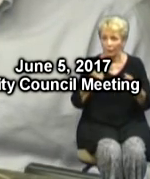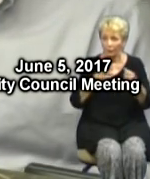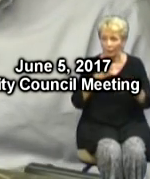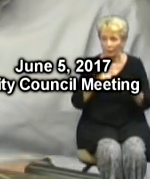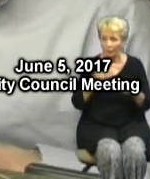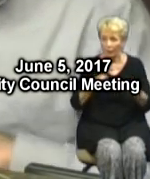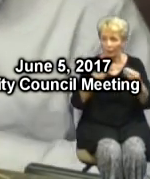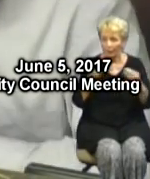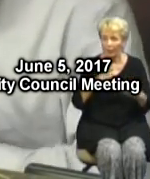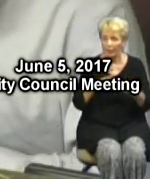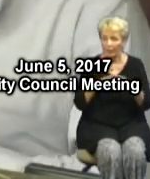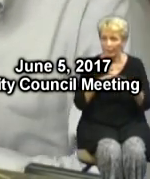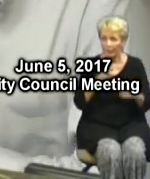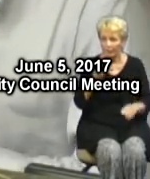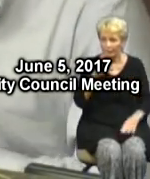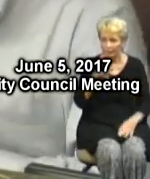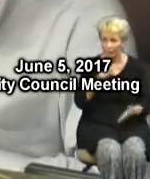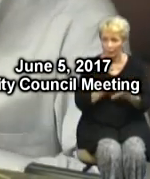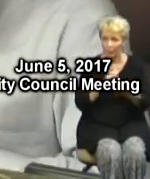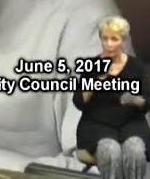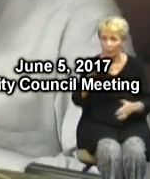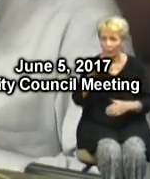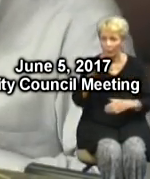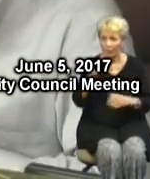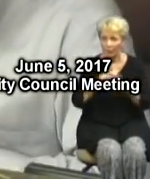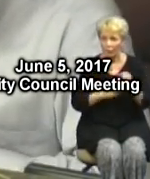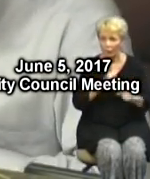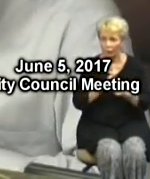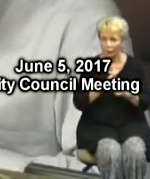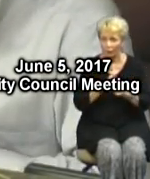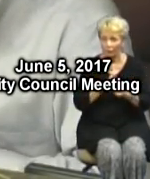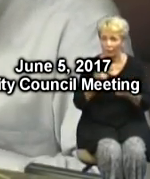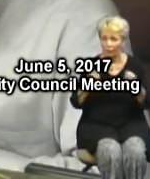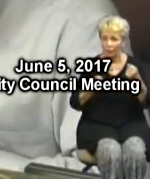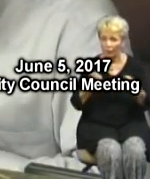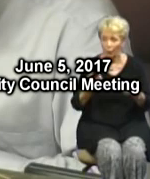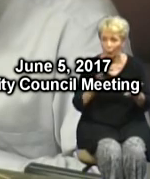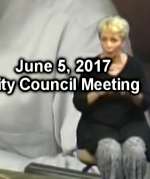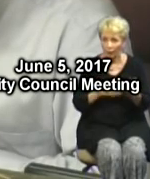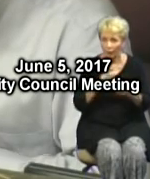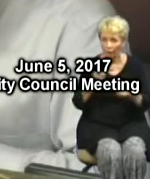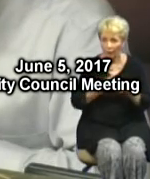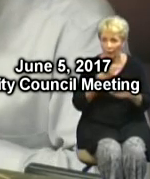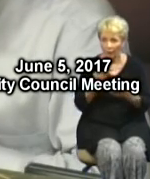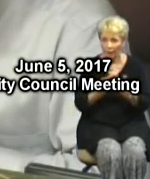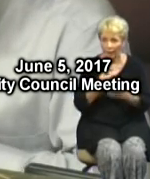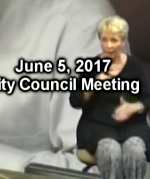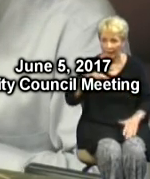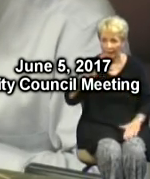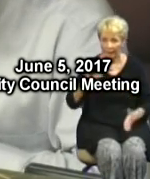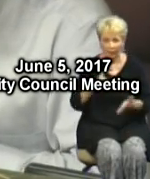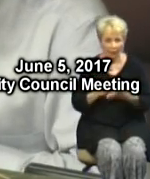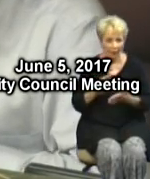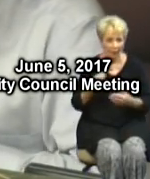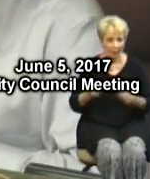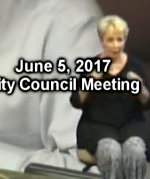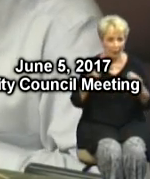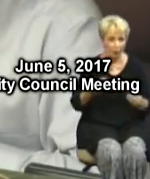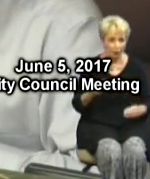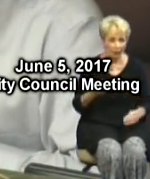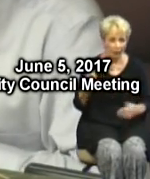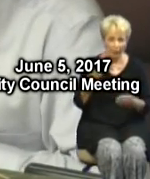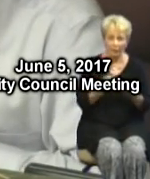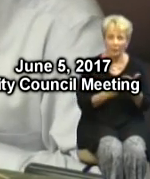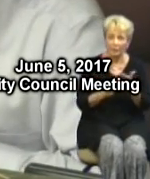by Councilman Simmons to remove the $20 a year vehicle registration fee from the budget. I seconded that motion for purposes of